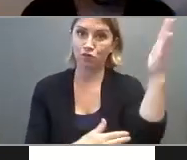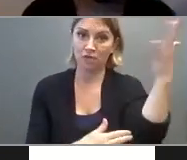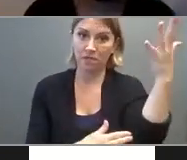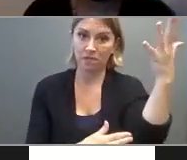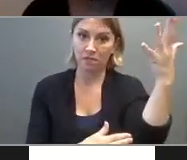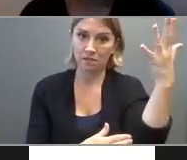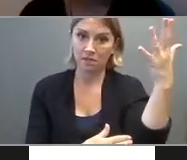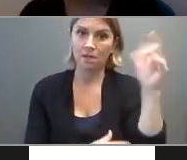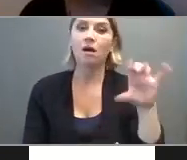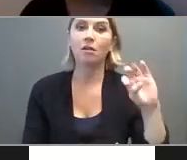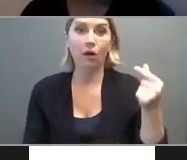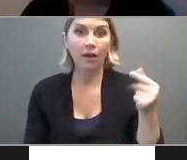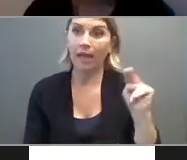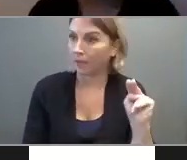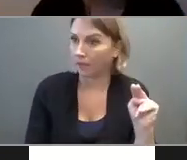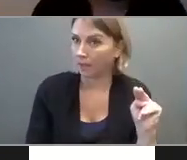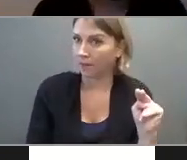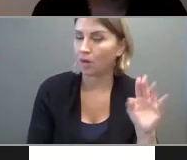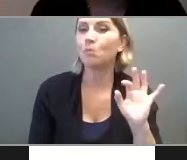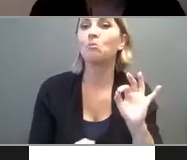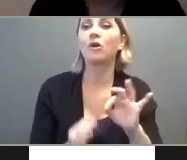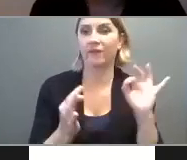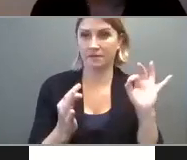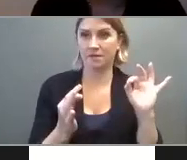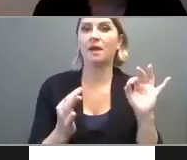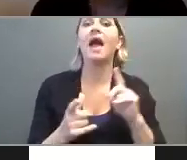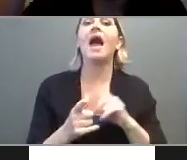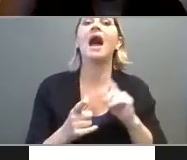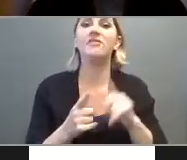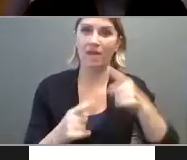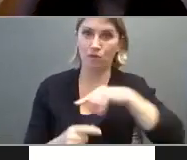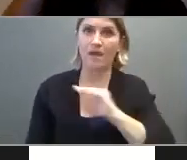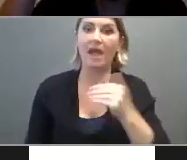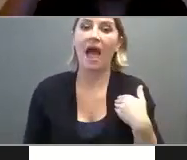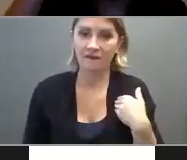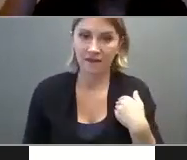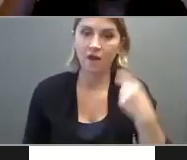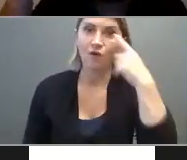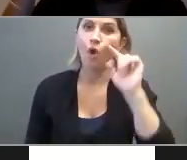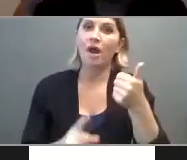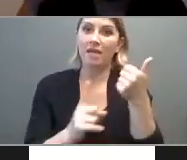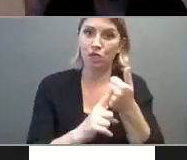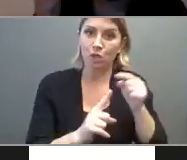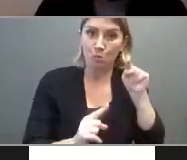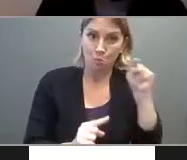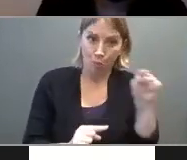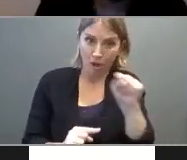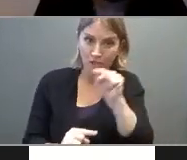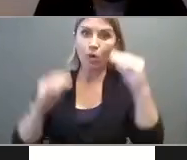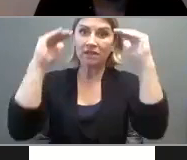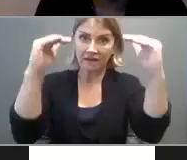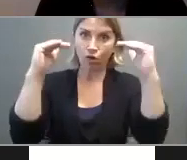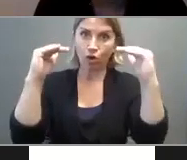Log n. Perfect. And then we have, for every point or every level of my